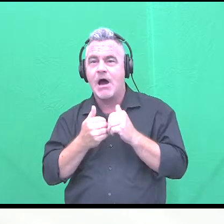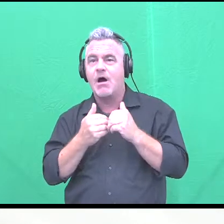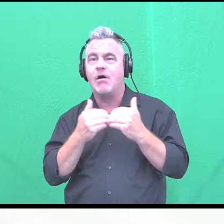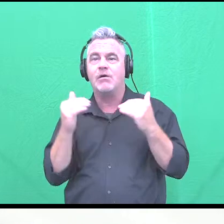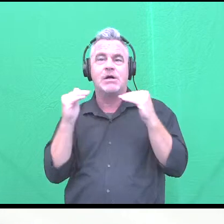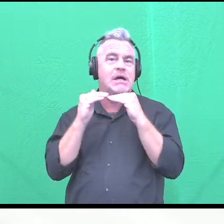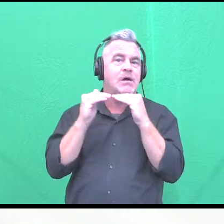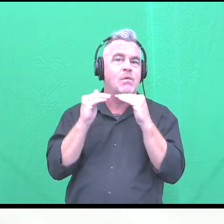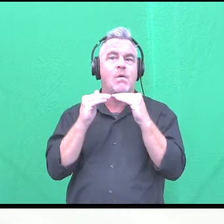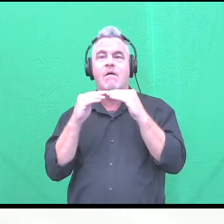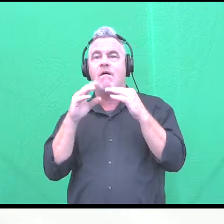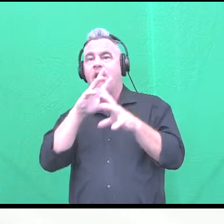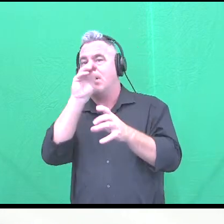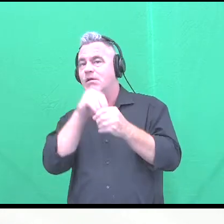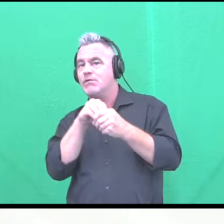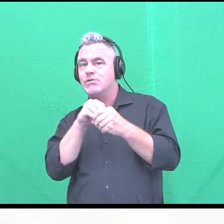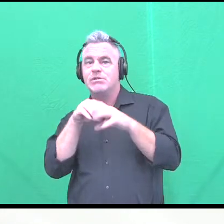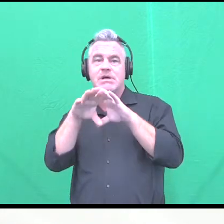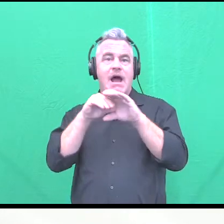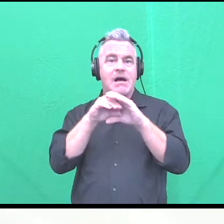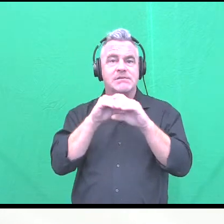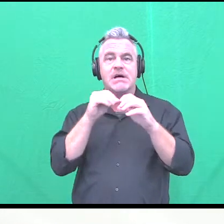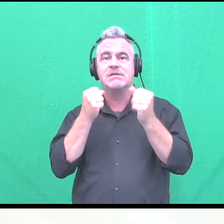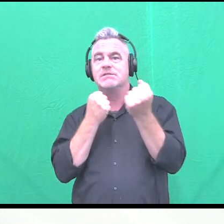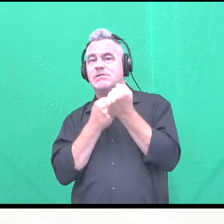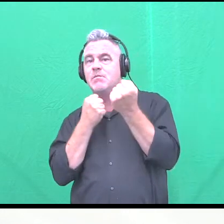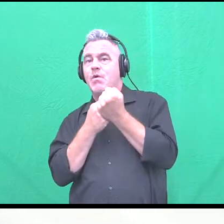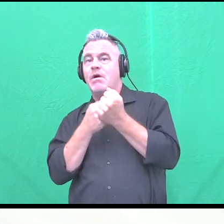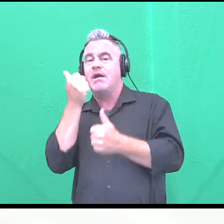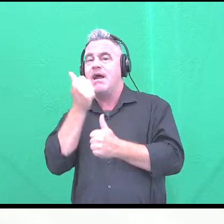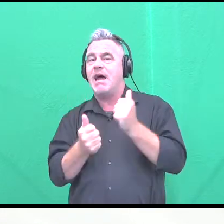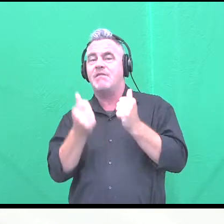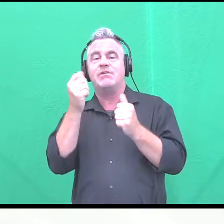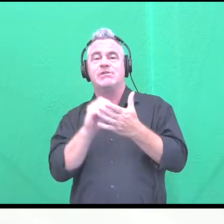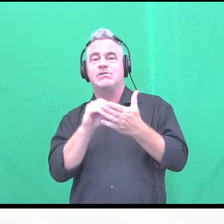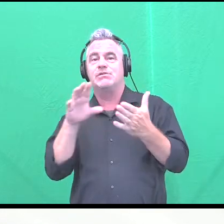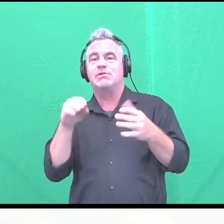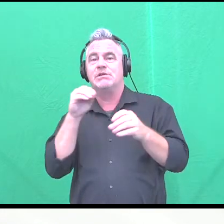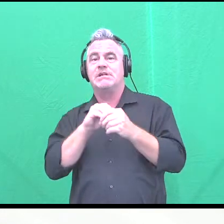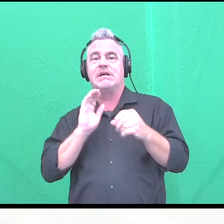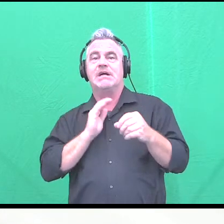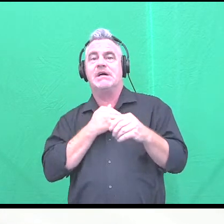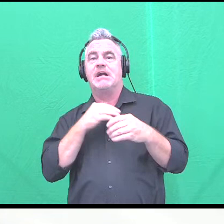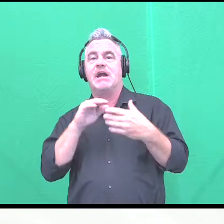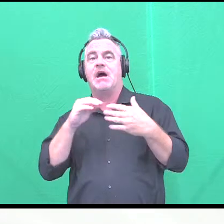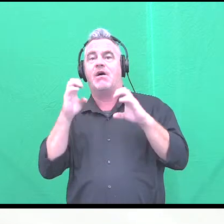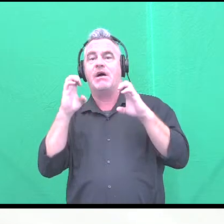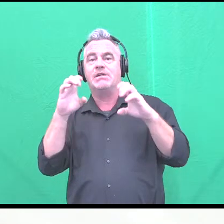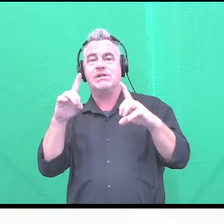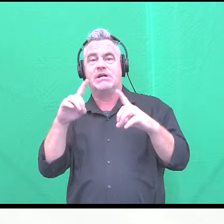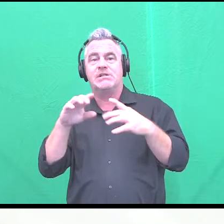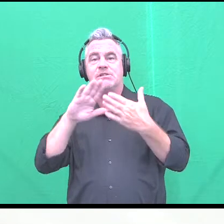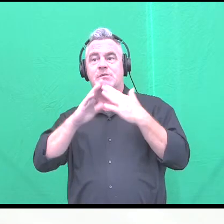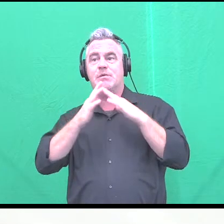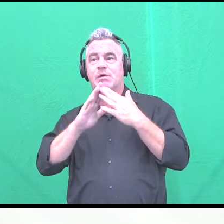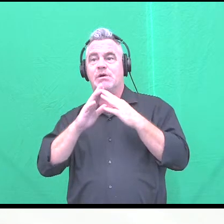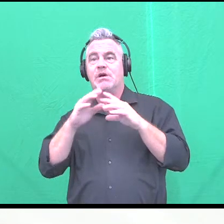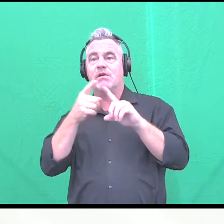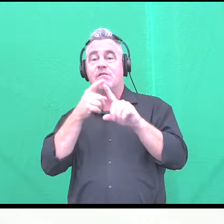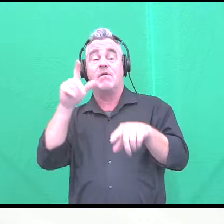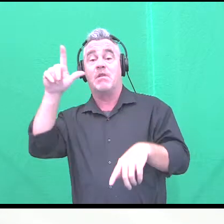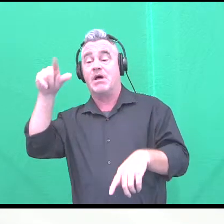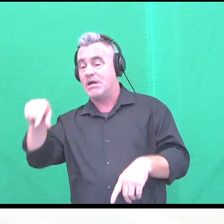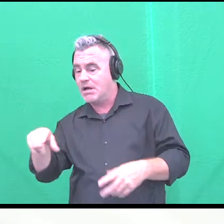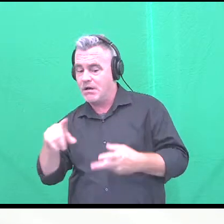inclusion, access, and supporting every student in our educational community. And people from La Quinta, the